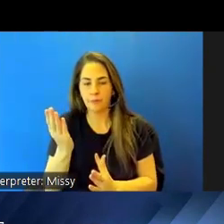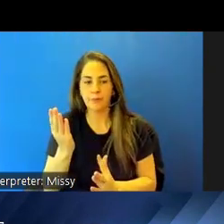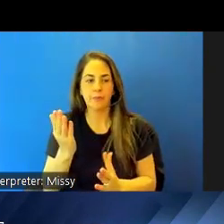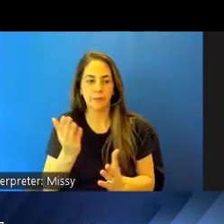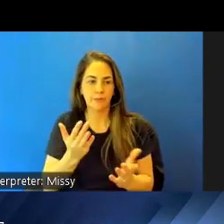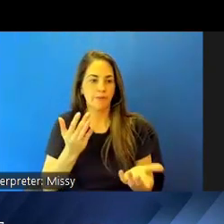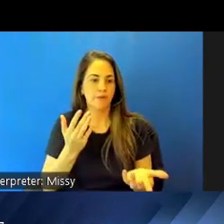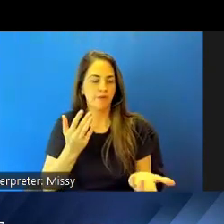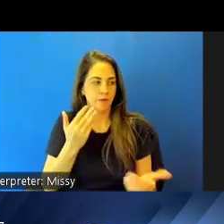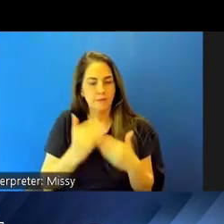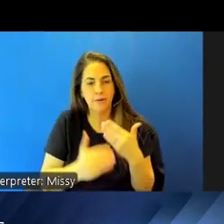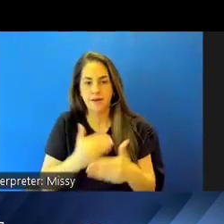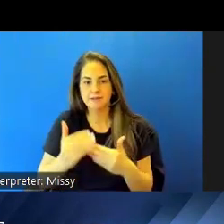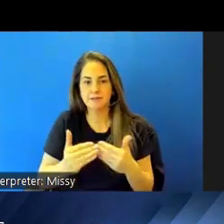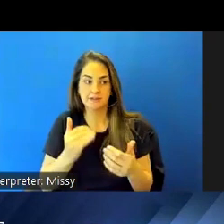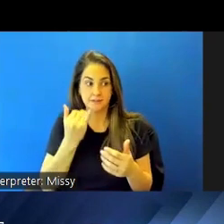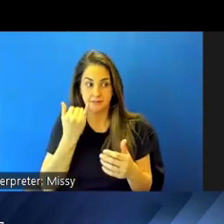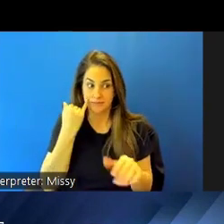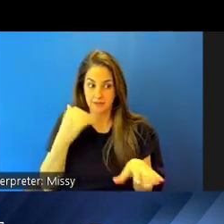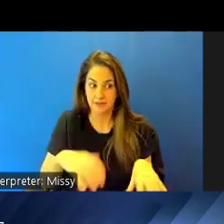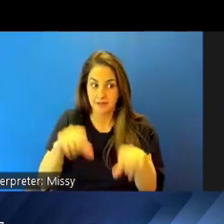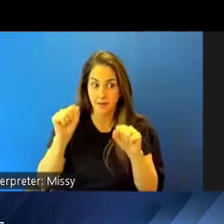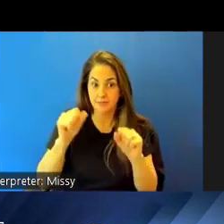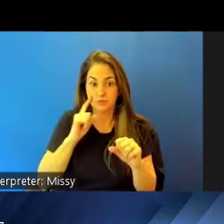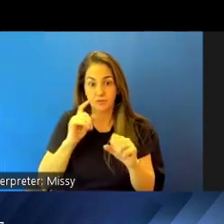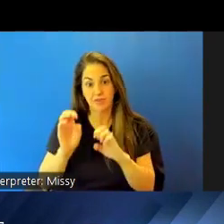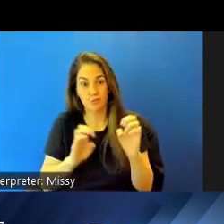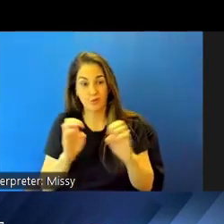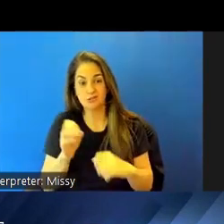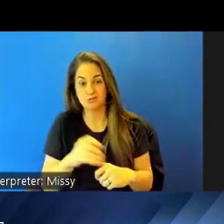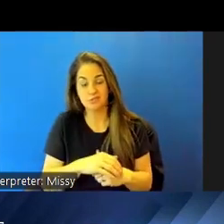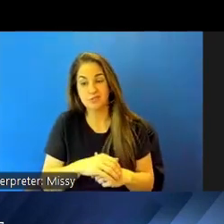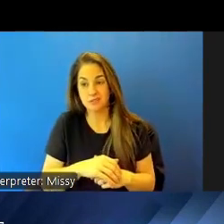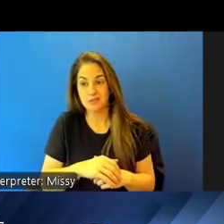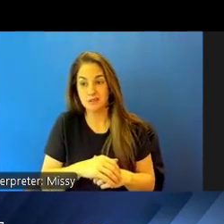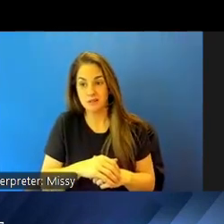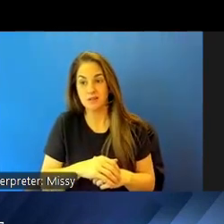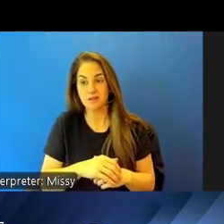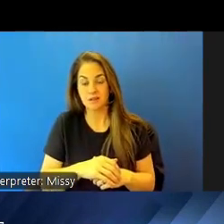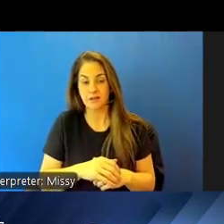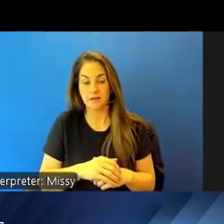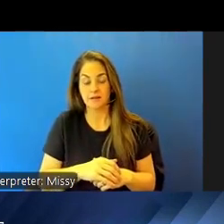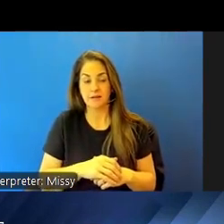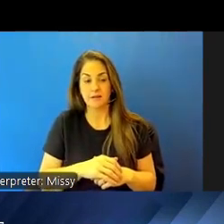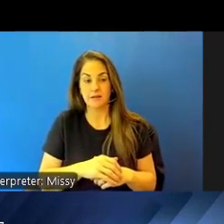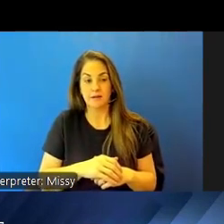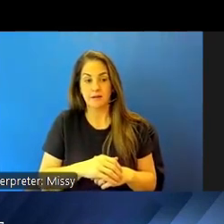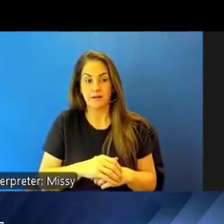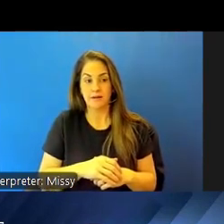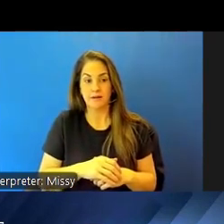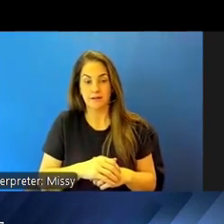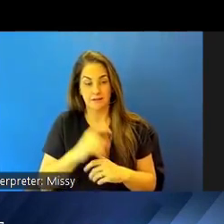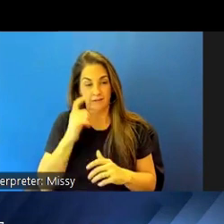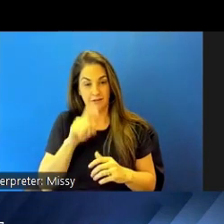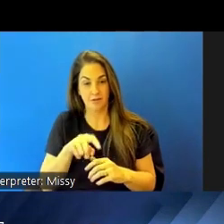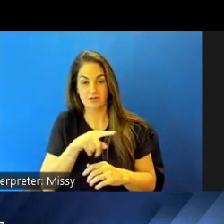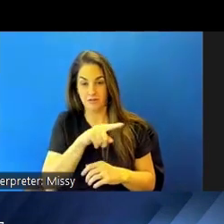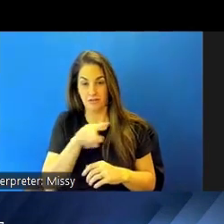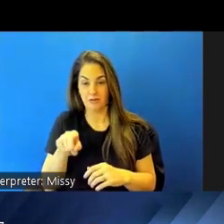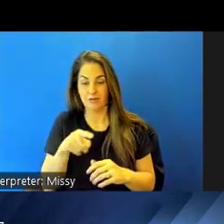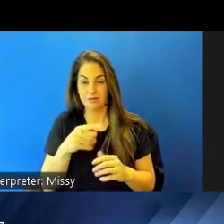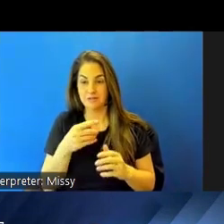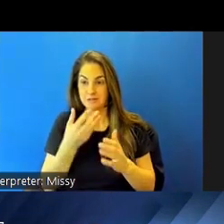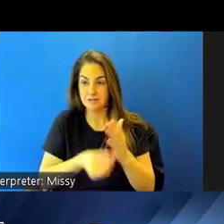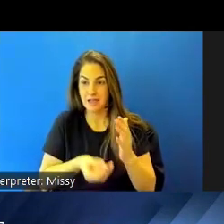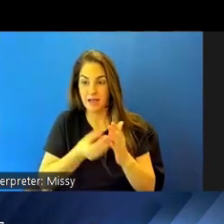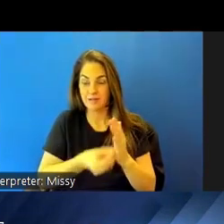of process for adoption and evaluation. So with mention of those notable gaps and this emphasis